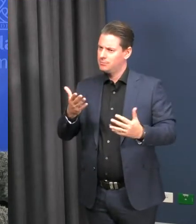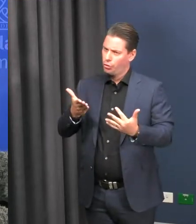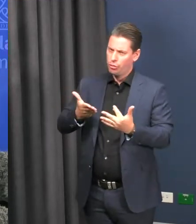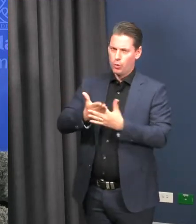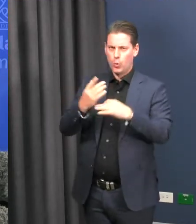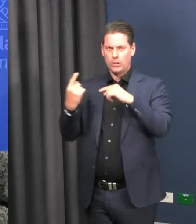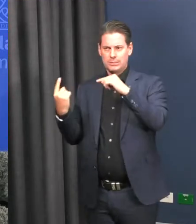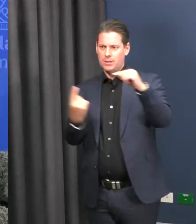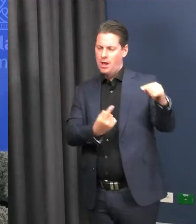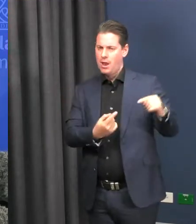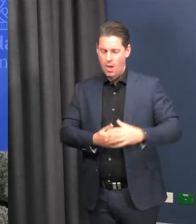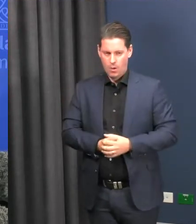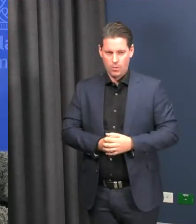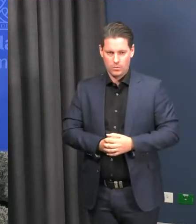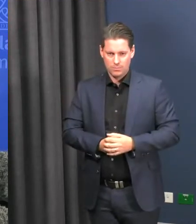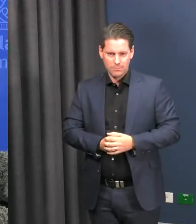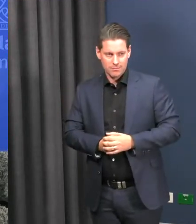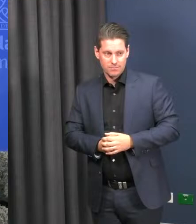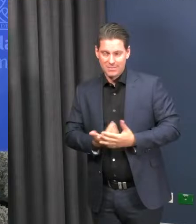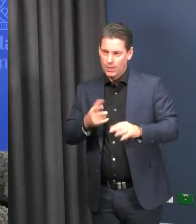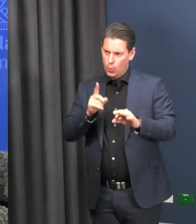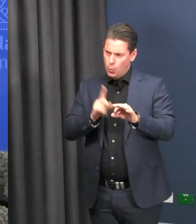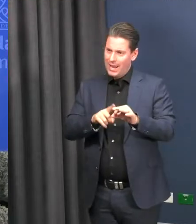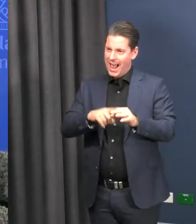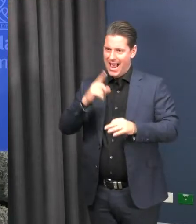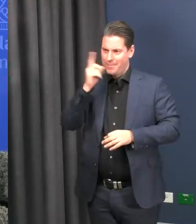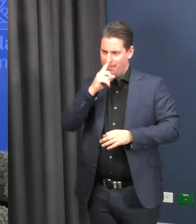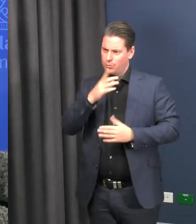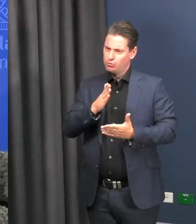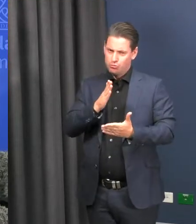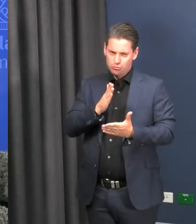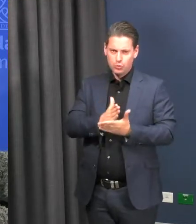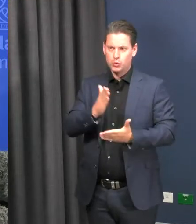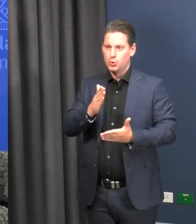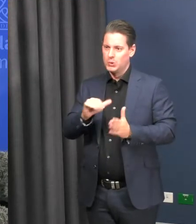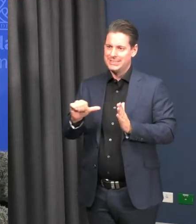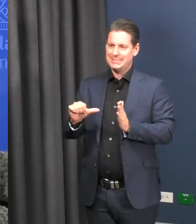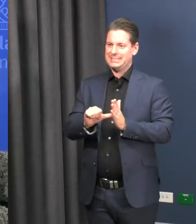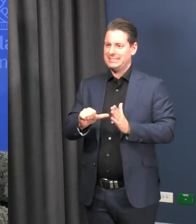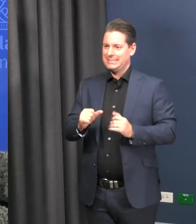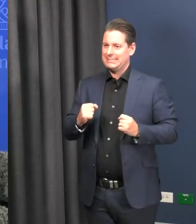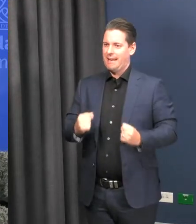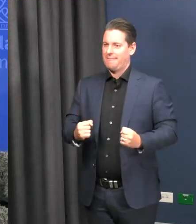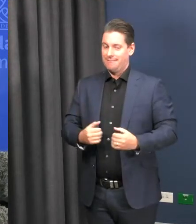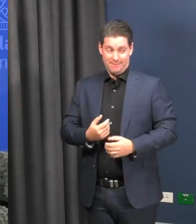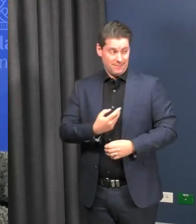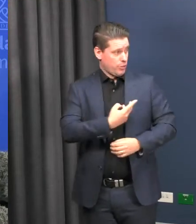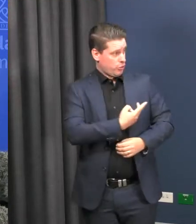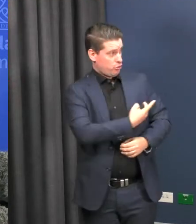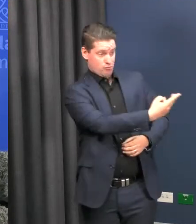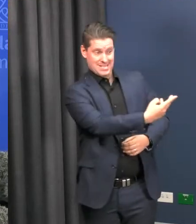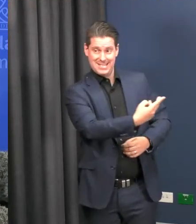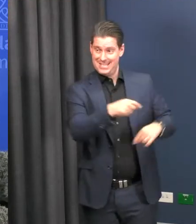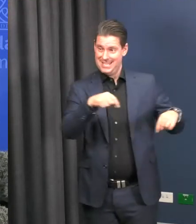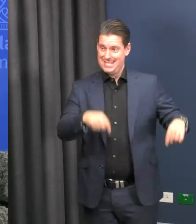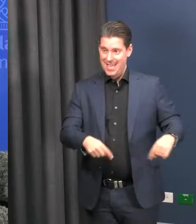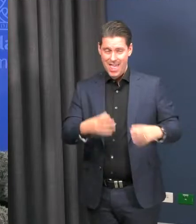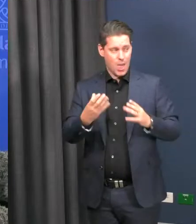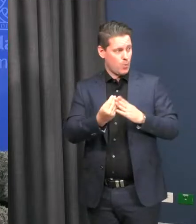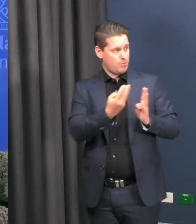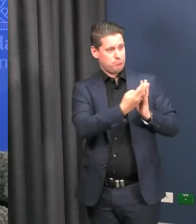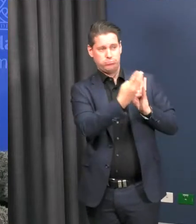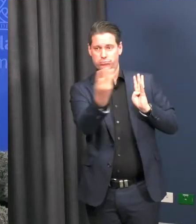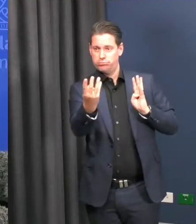state, and I know how tough Queenslanders are. And the fact that 3 of us are standing here today with all of the